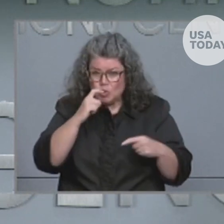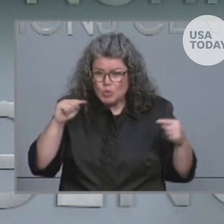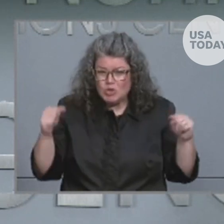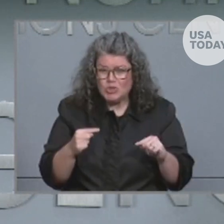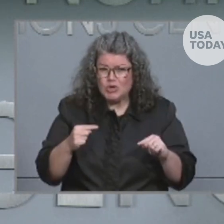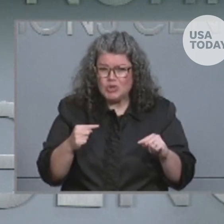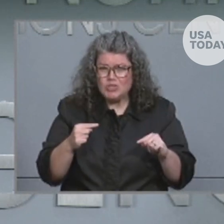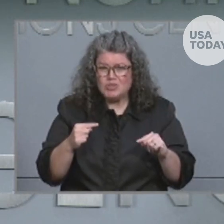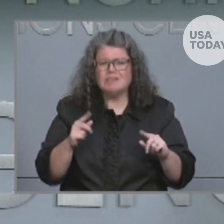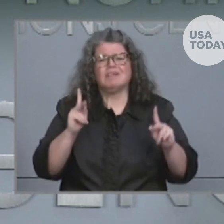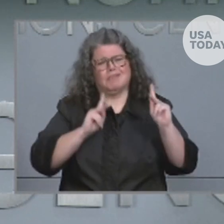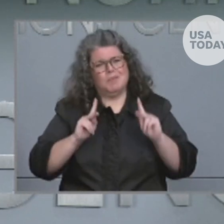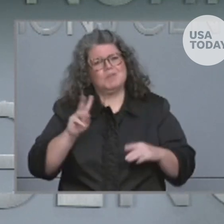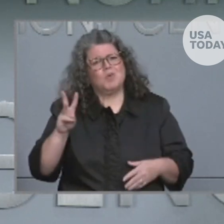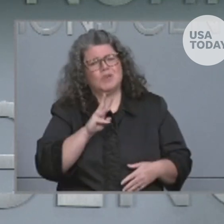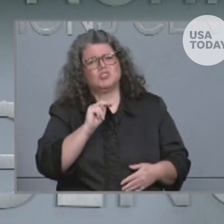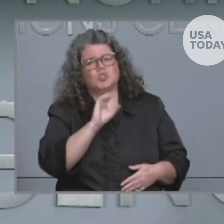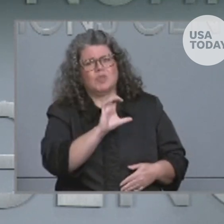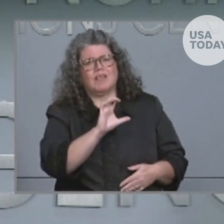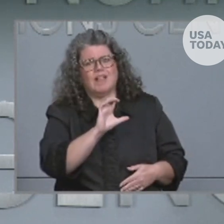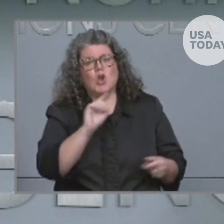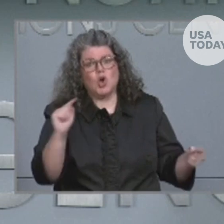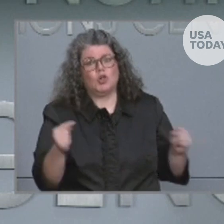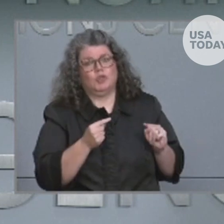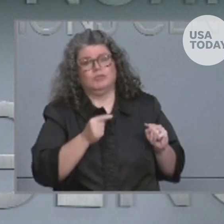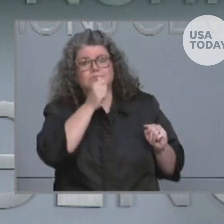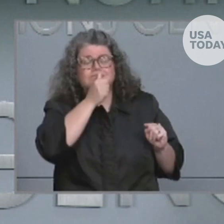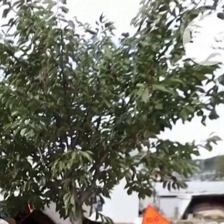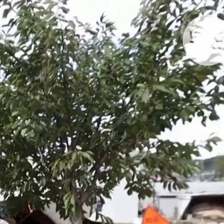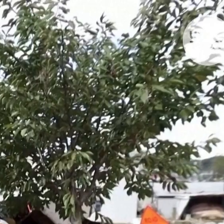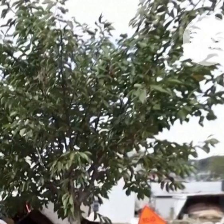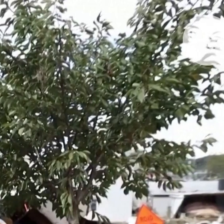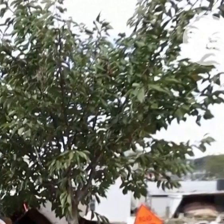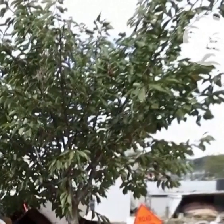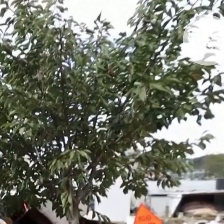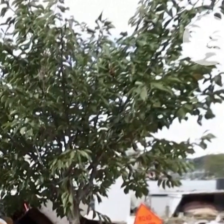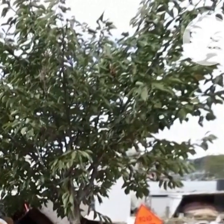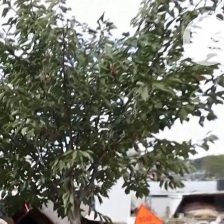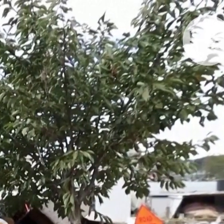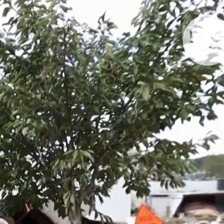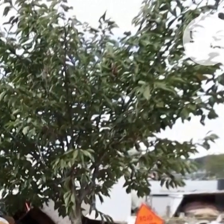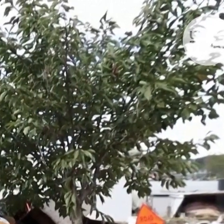hurting are those in Western North Carolina who need help.